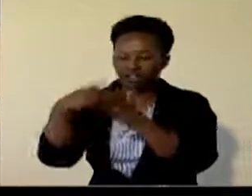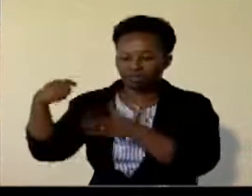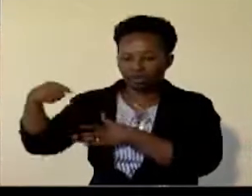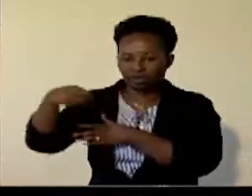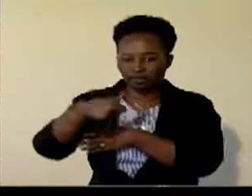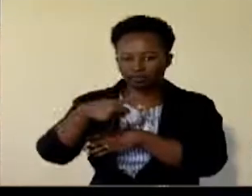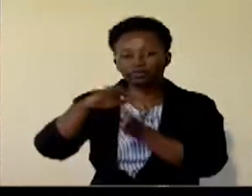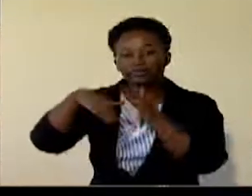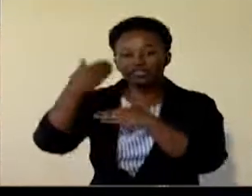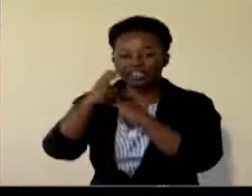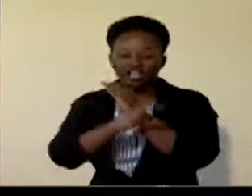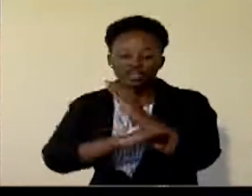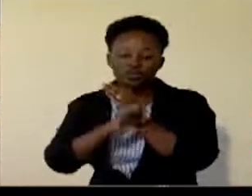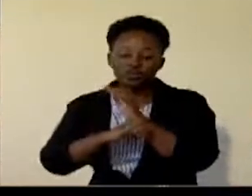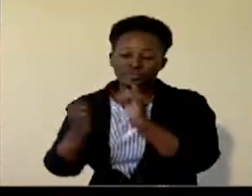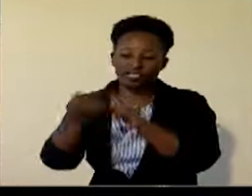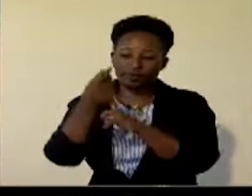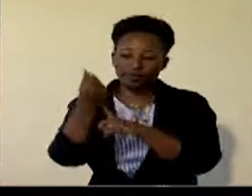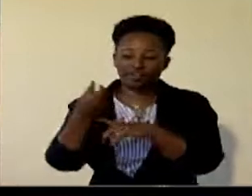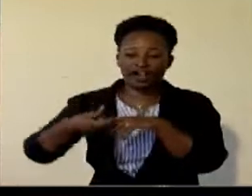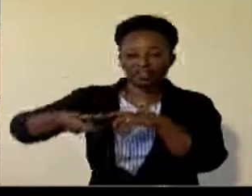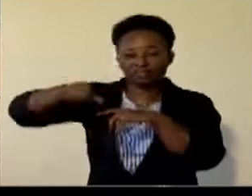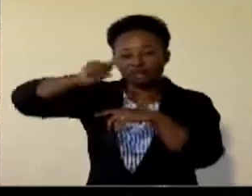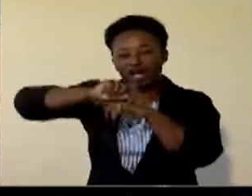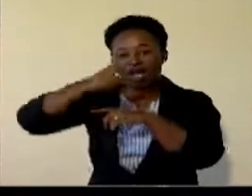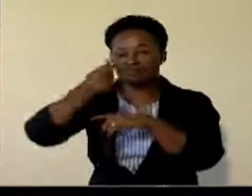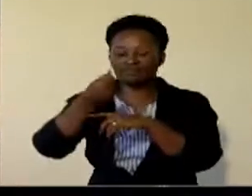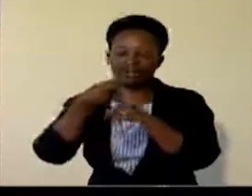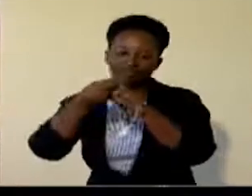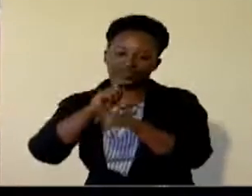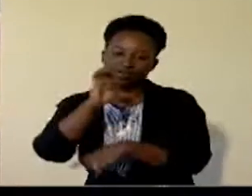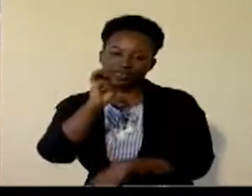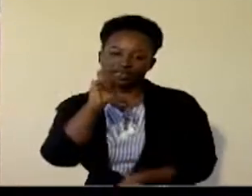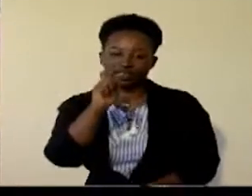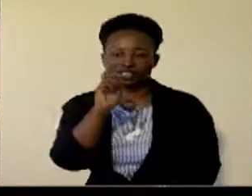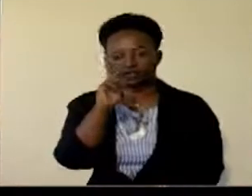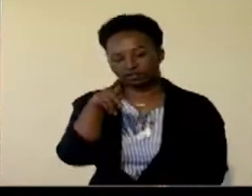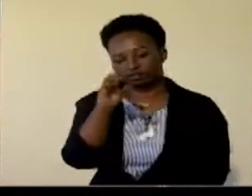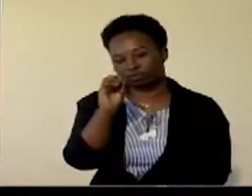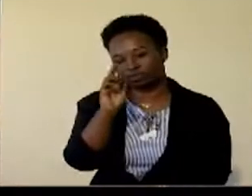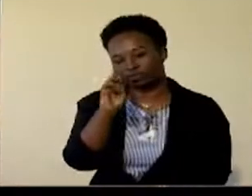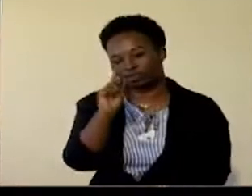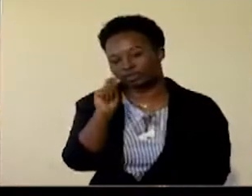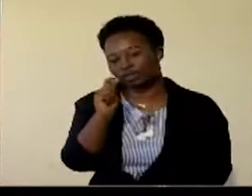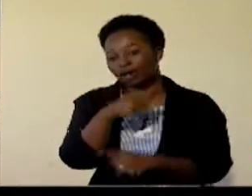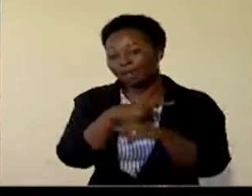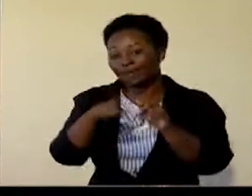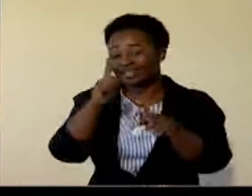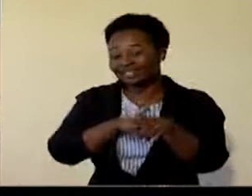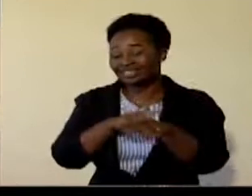and which will increase earnings on exports. But when you export raw cotton, that is a raw